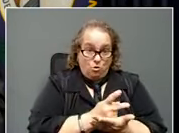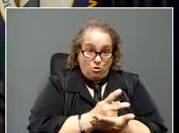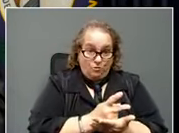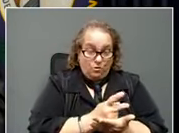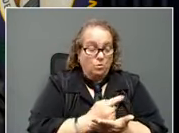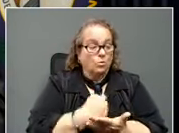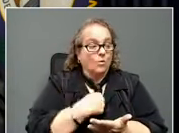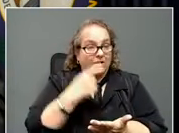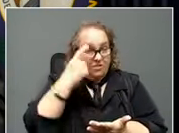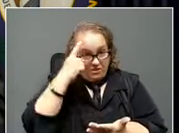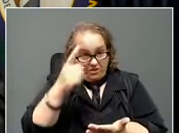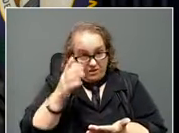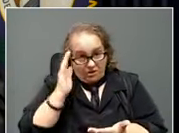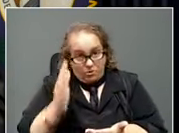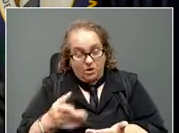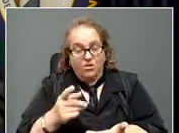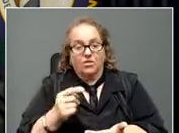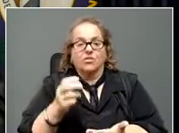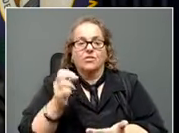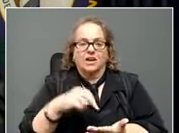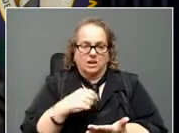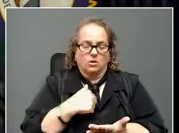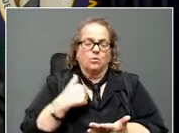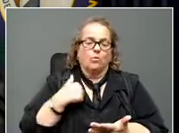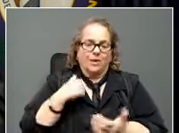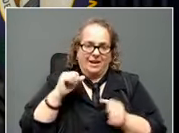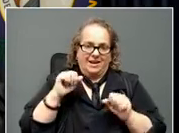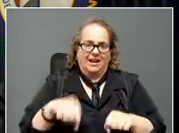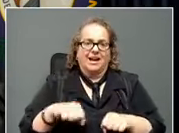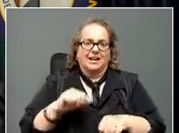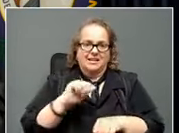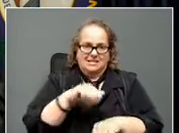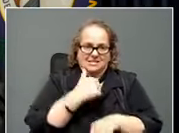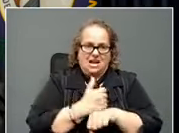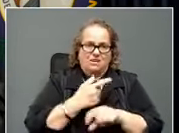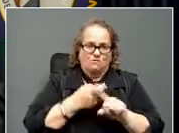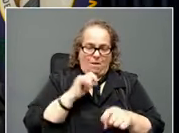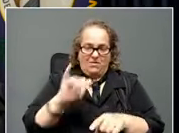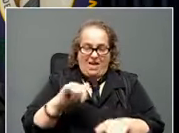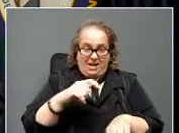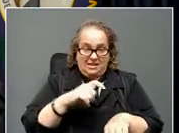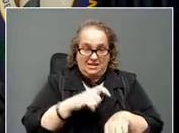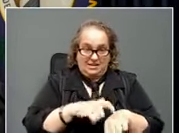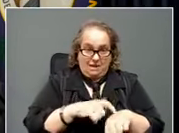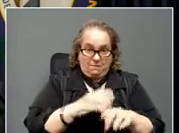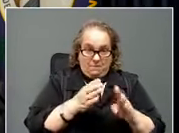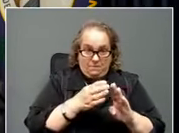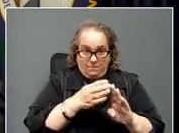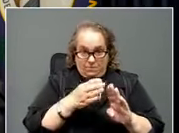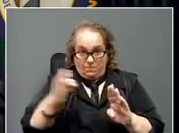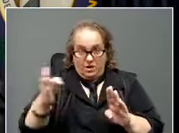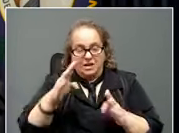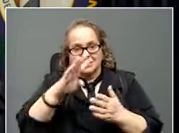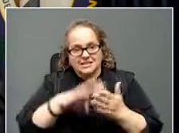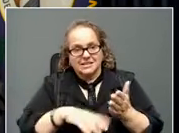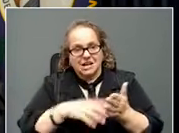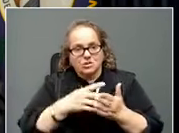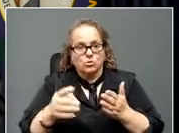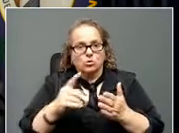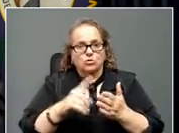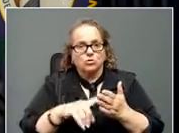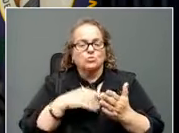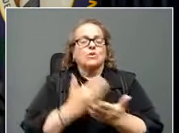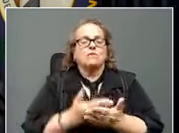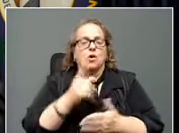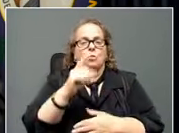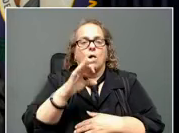will, then we'll be able to set from that time point a schedule to reach 100%